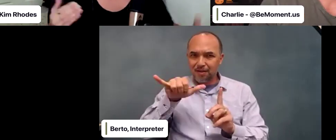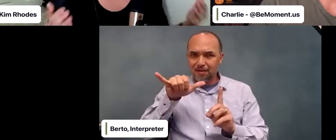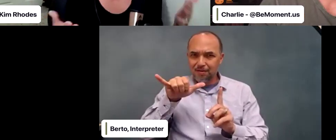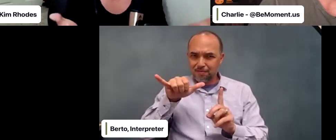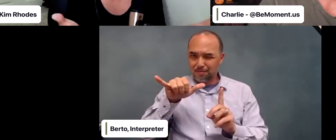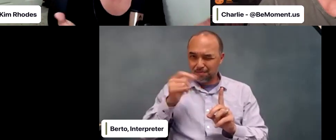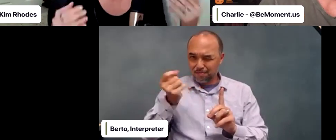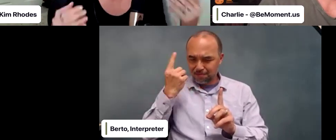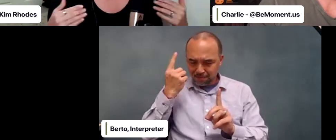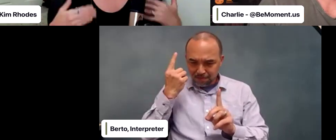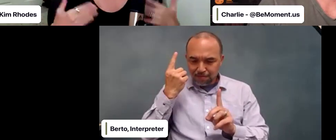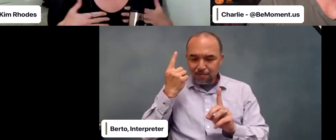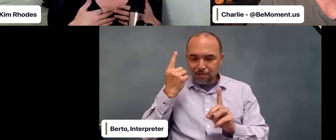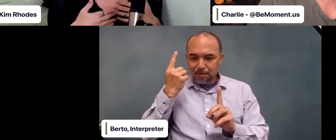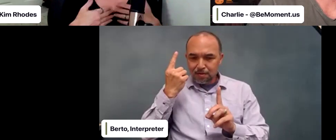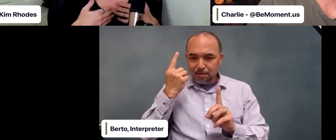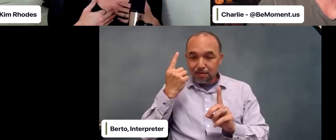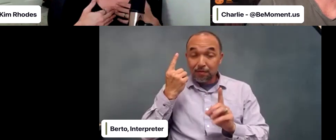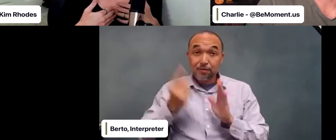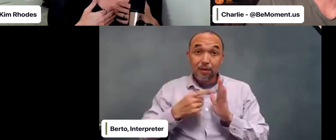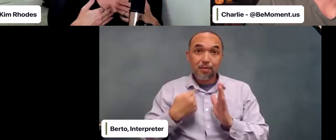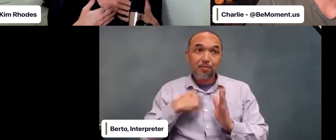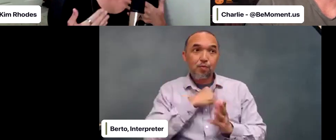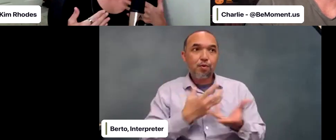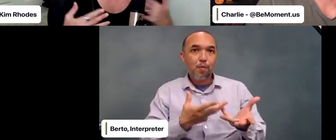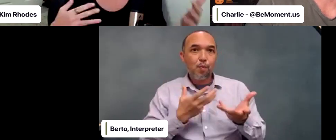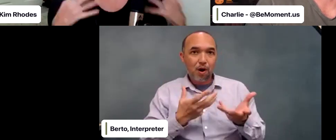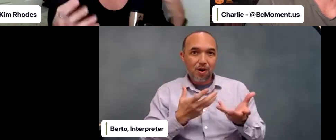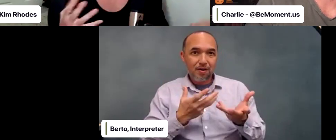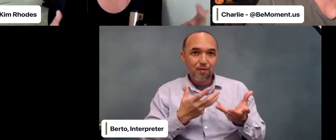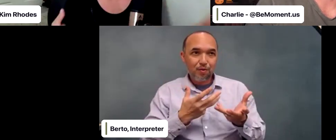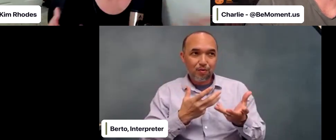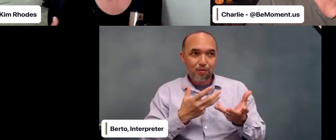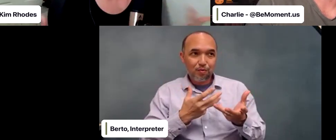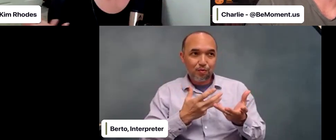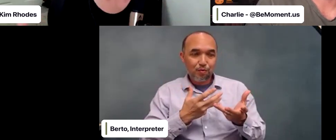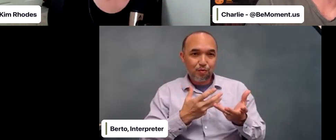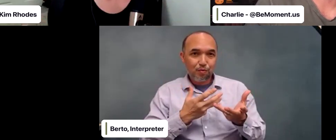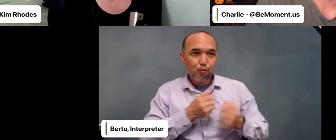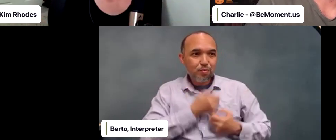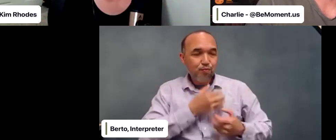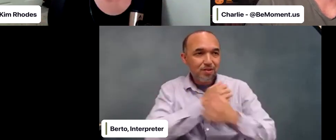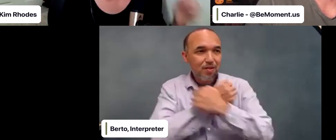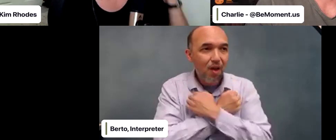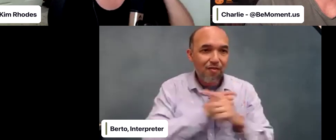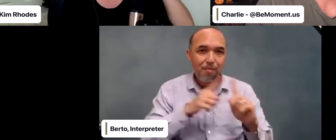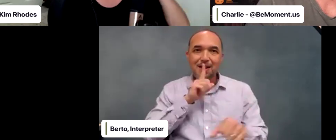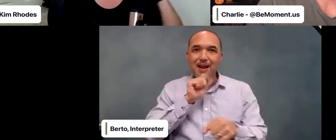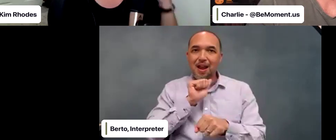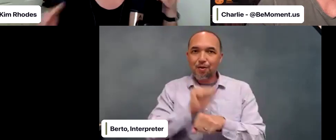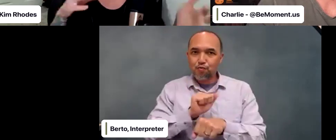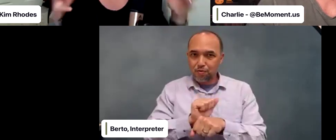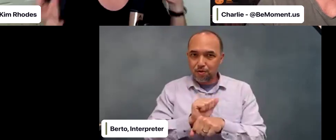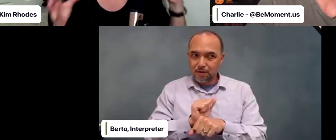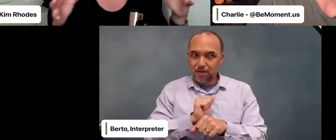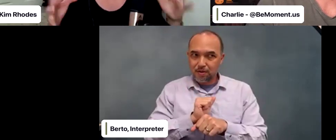our intention is to love, but the action, it's reality, it's fear. Yeah. So it might not be as powerful of a talisman, because